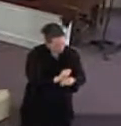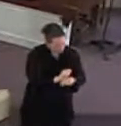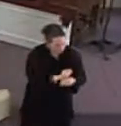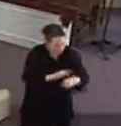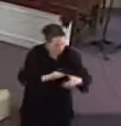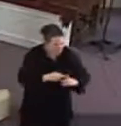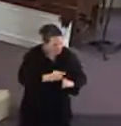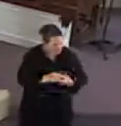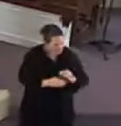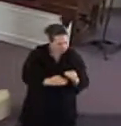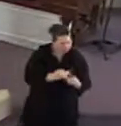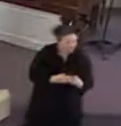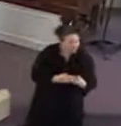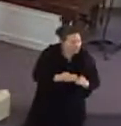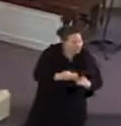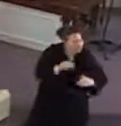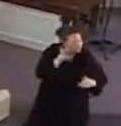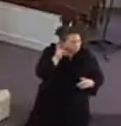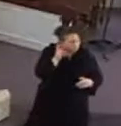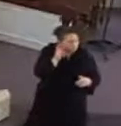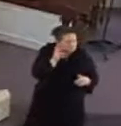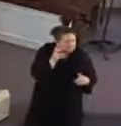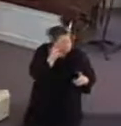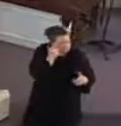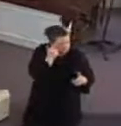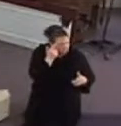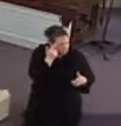that process, and that sounded like a good thing to do,